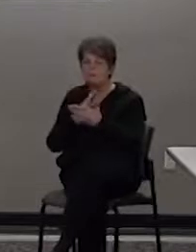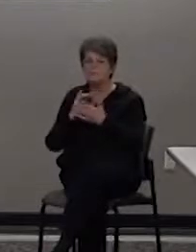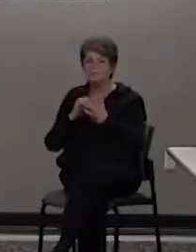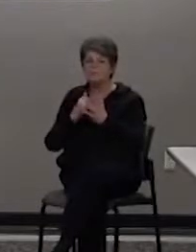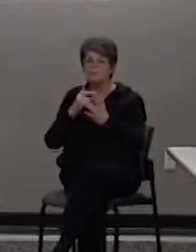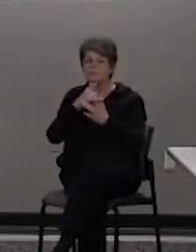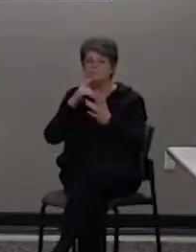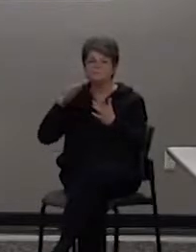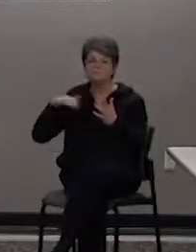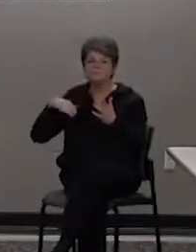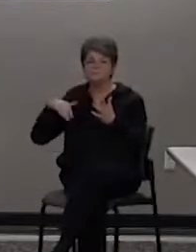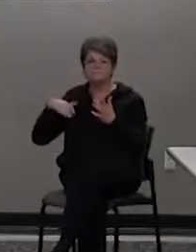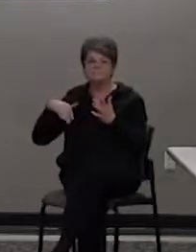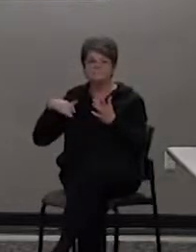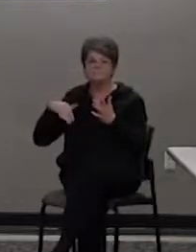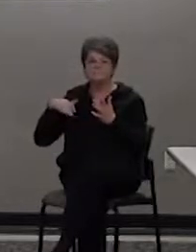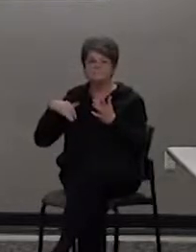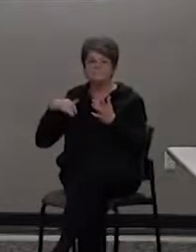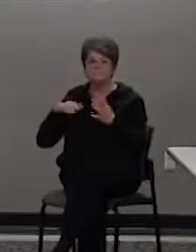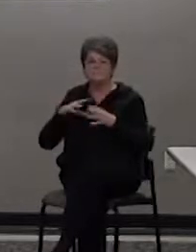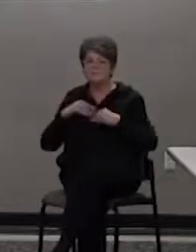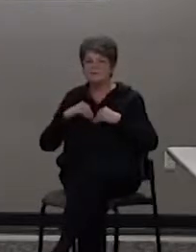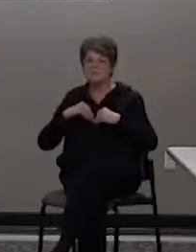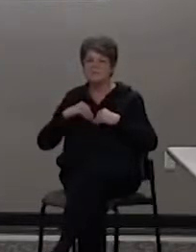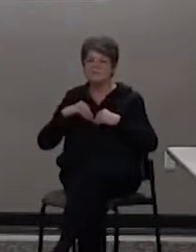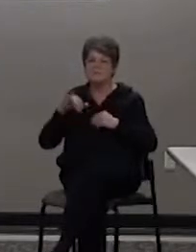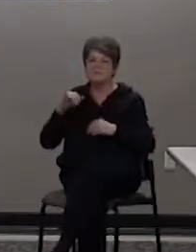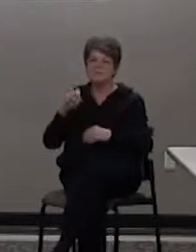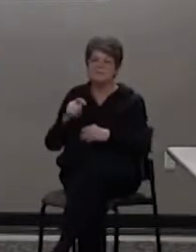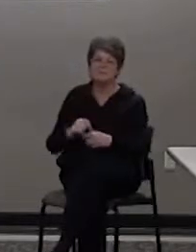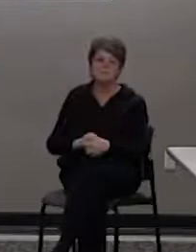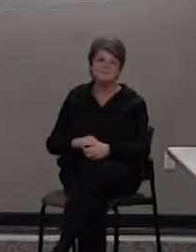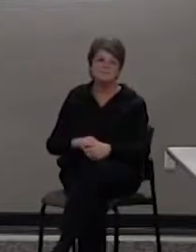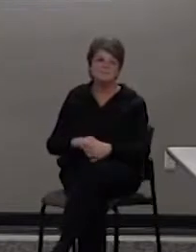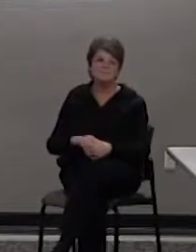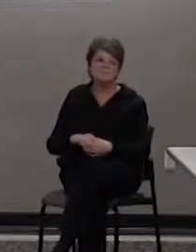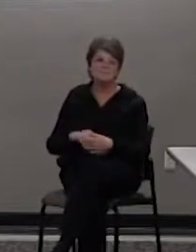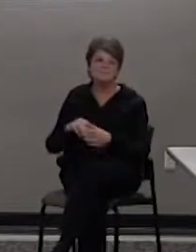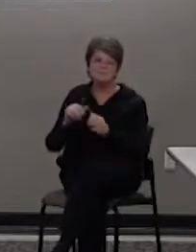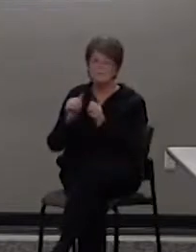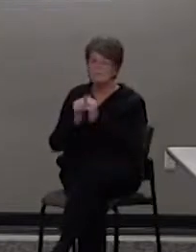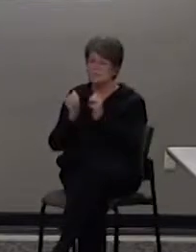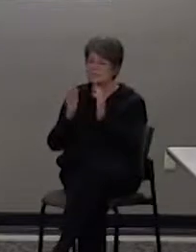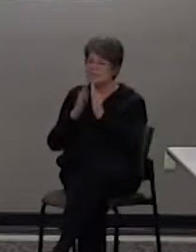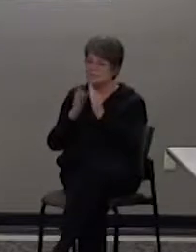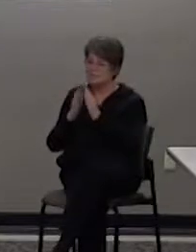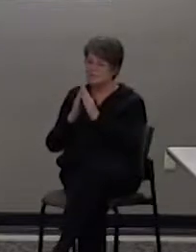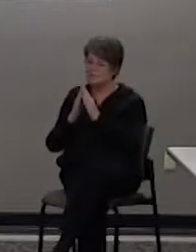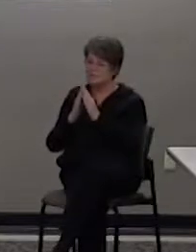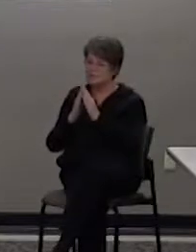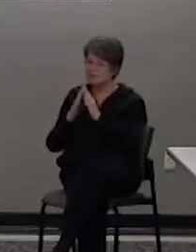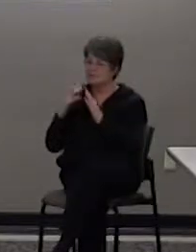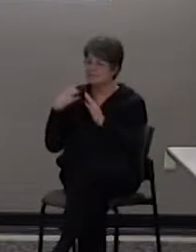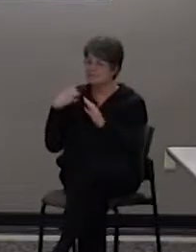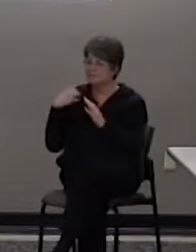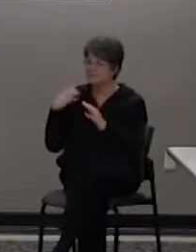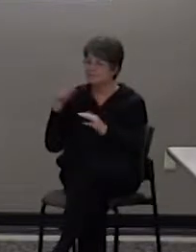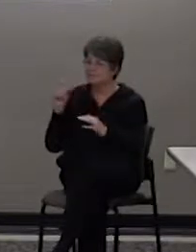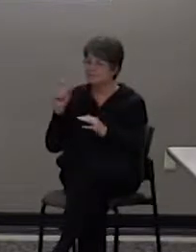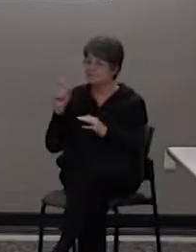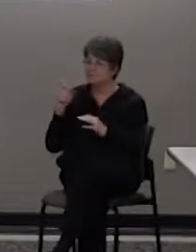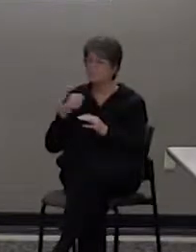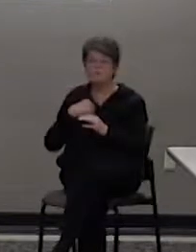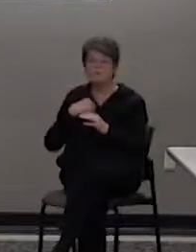just hasn't been accepted yet. Is that with city officials? We have